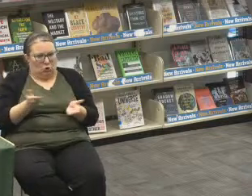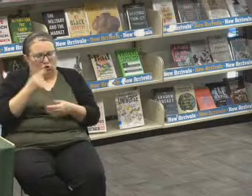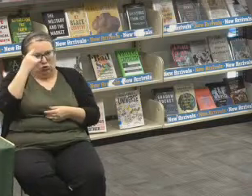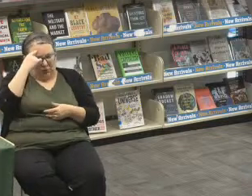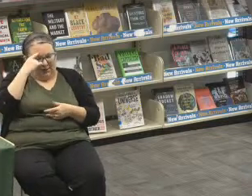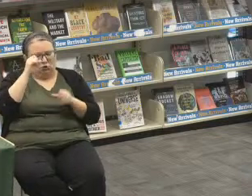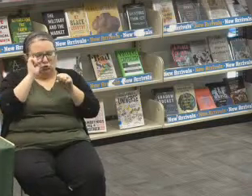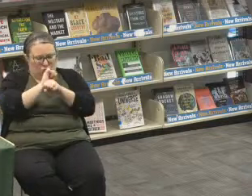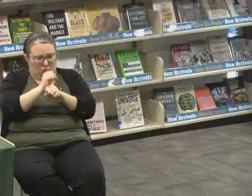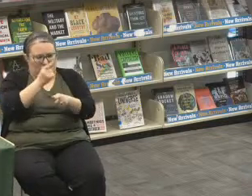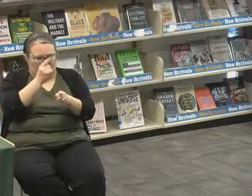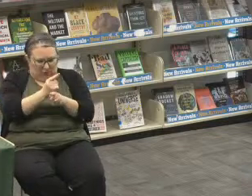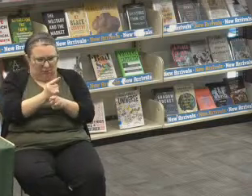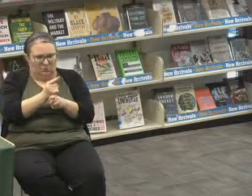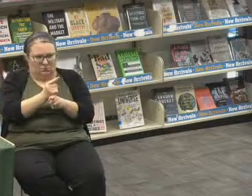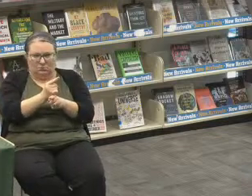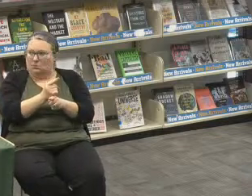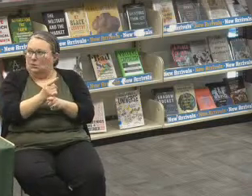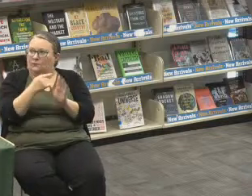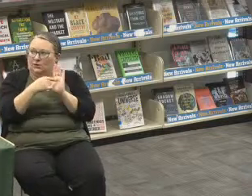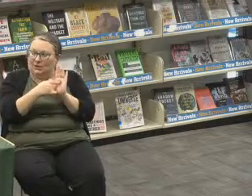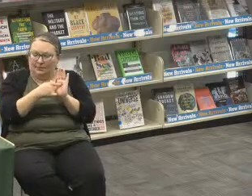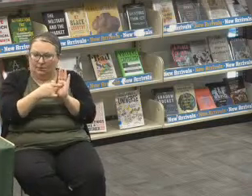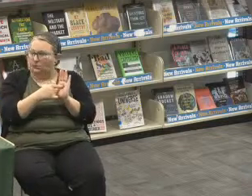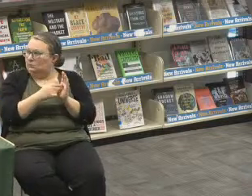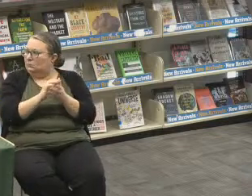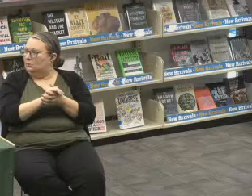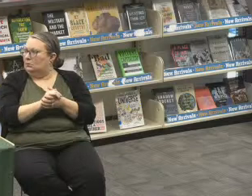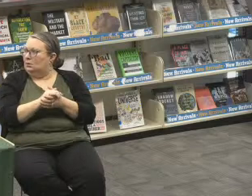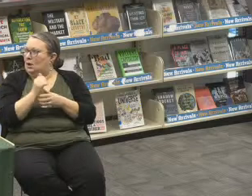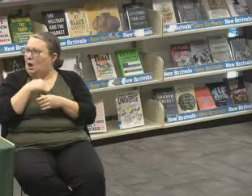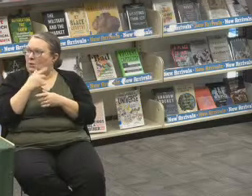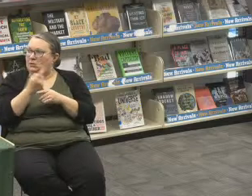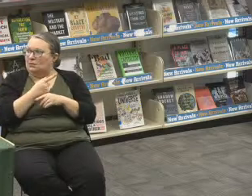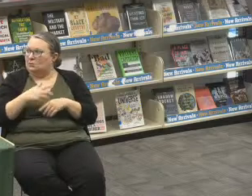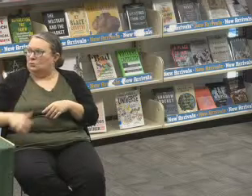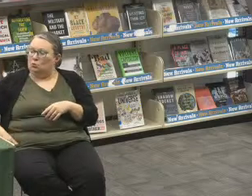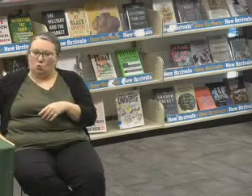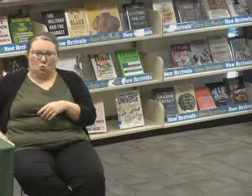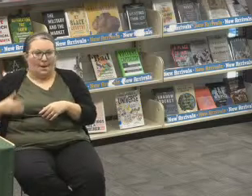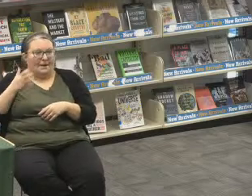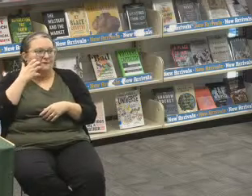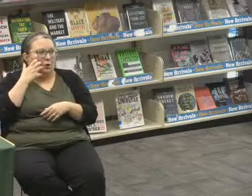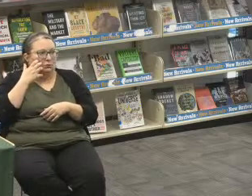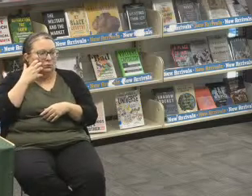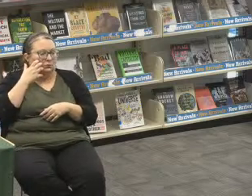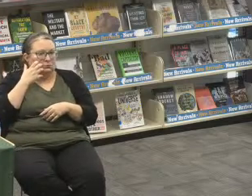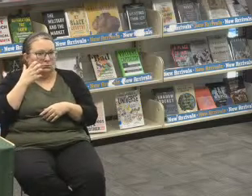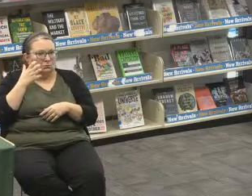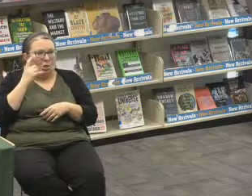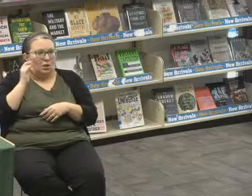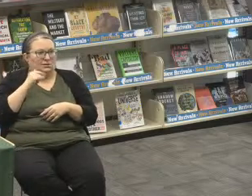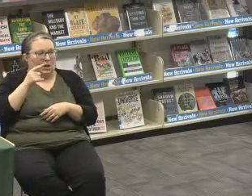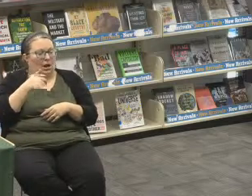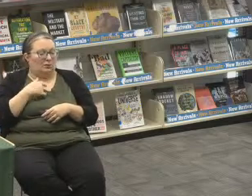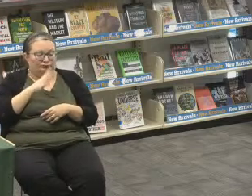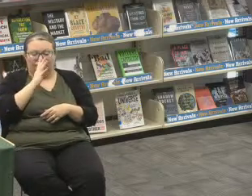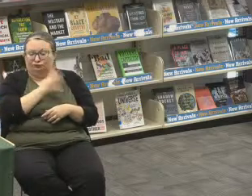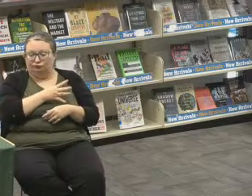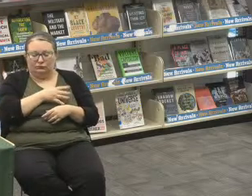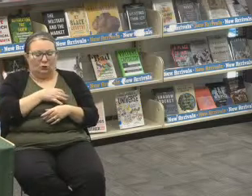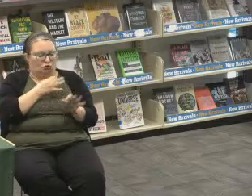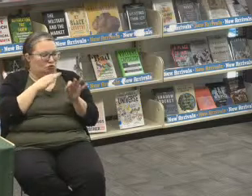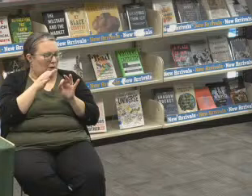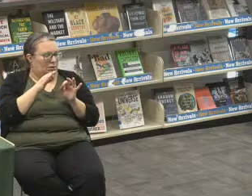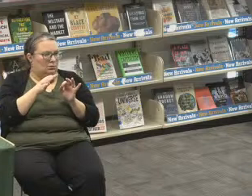into working right. So for example, I will sometimes reflexively grab my phone, and it looks to you like I'm distracting